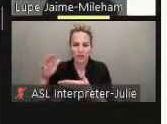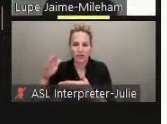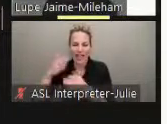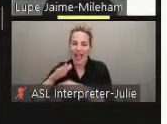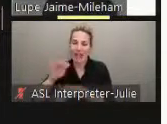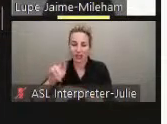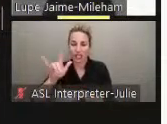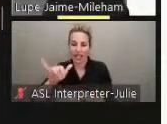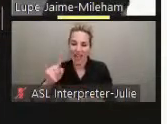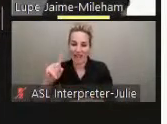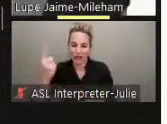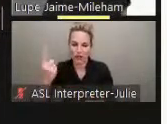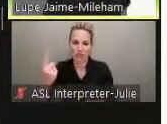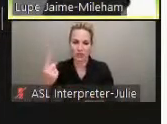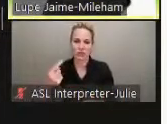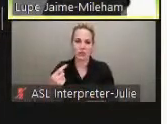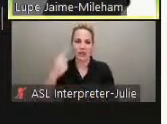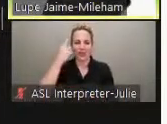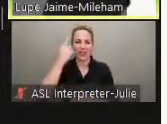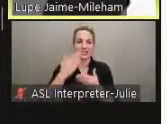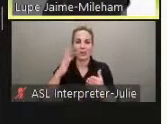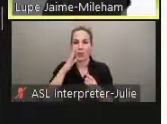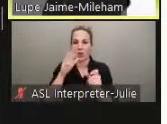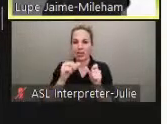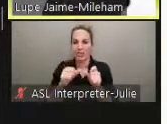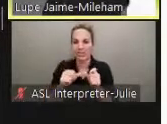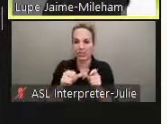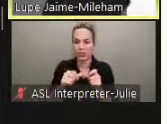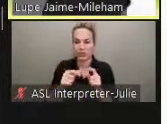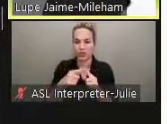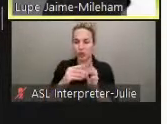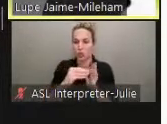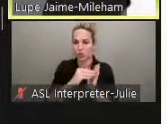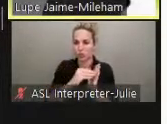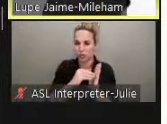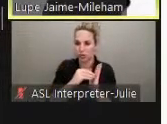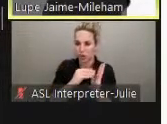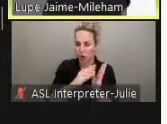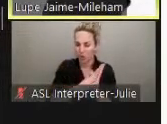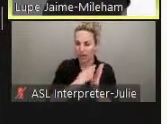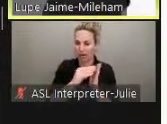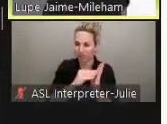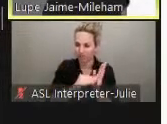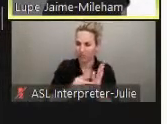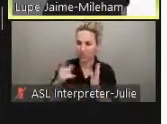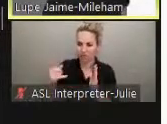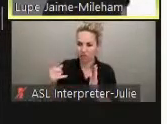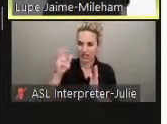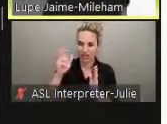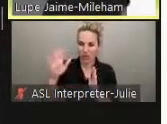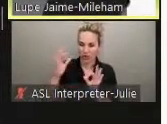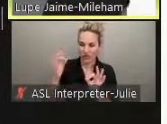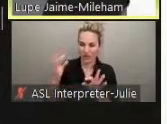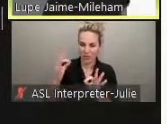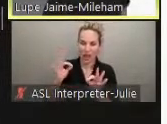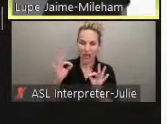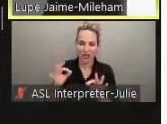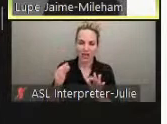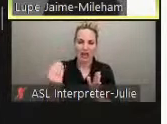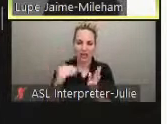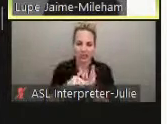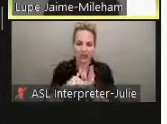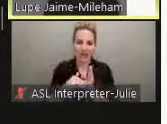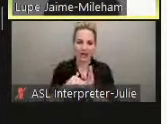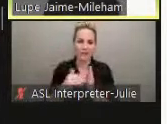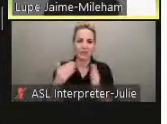1st. I think it's something that we will continue to take back as I'm hearing you say that. And again, this is something